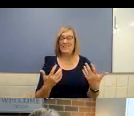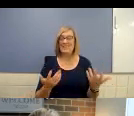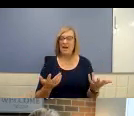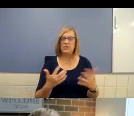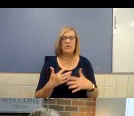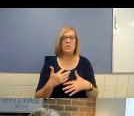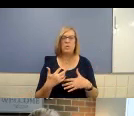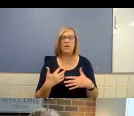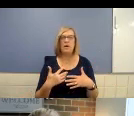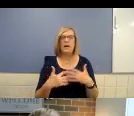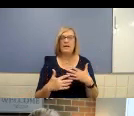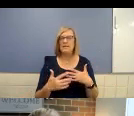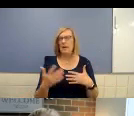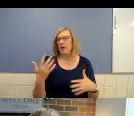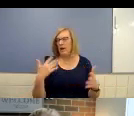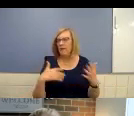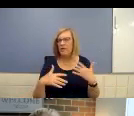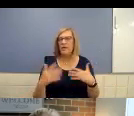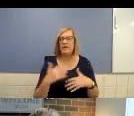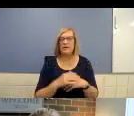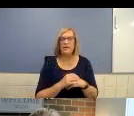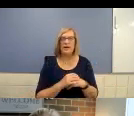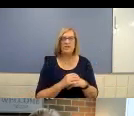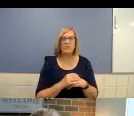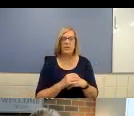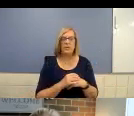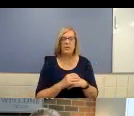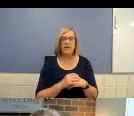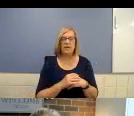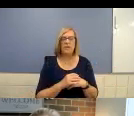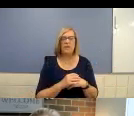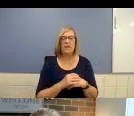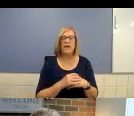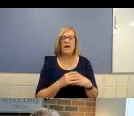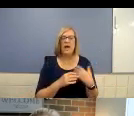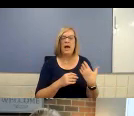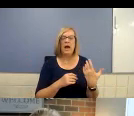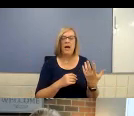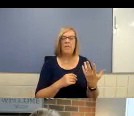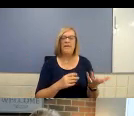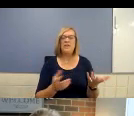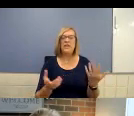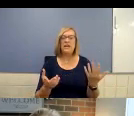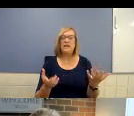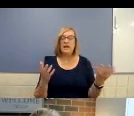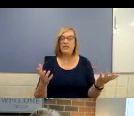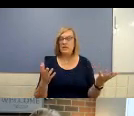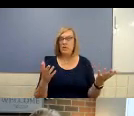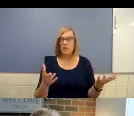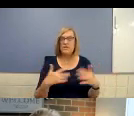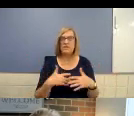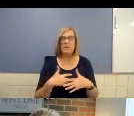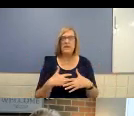when they're at the doctor or somehow other interactions with the health community. And then you take